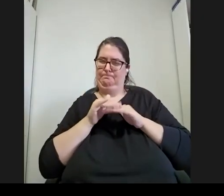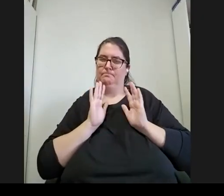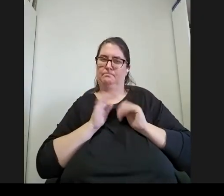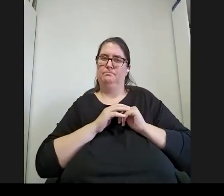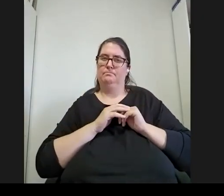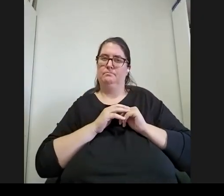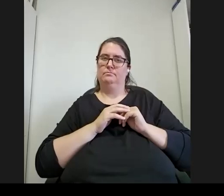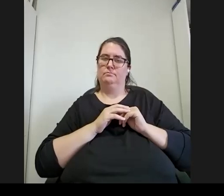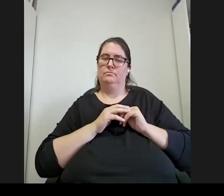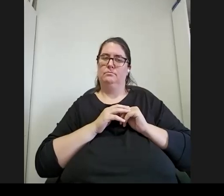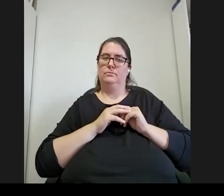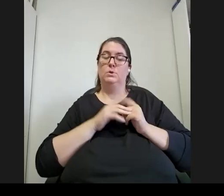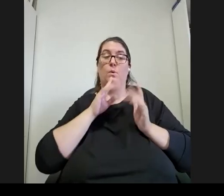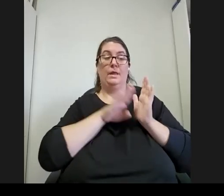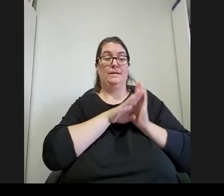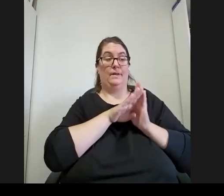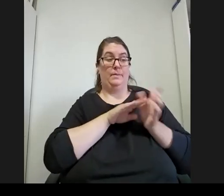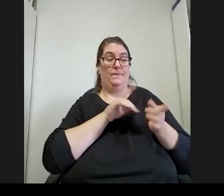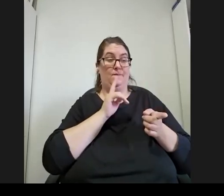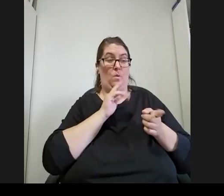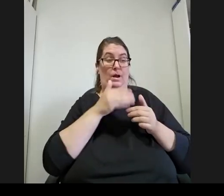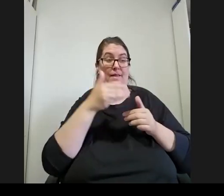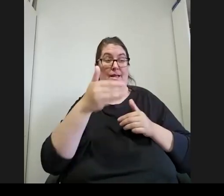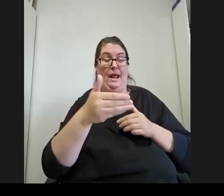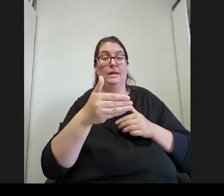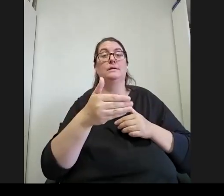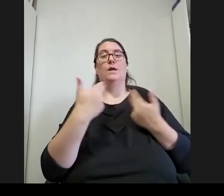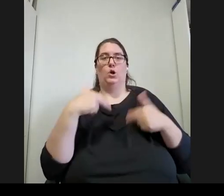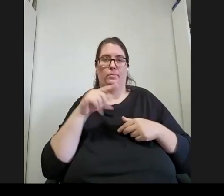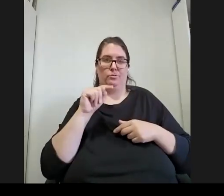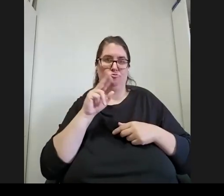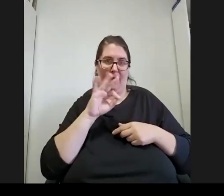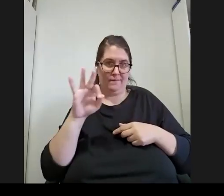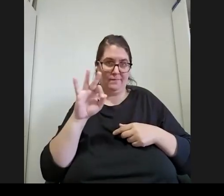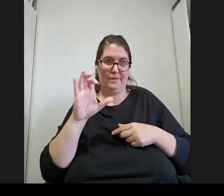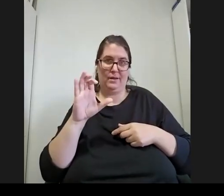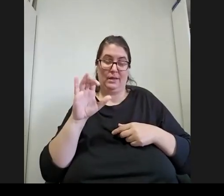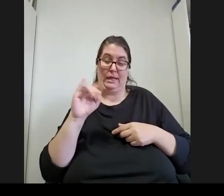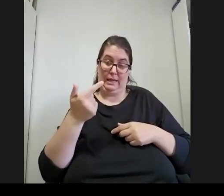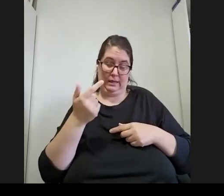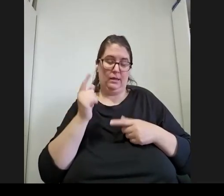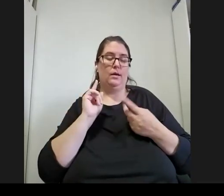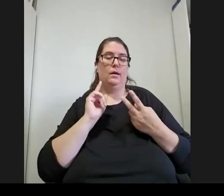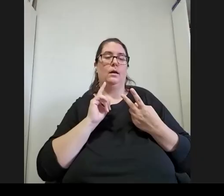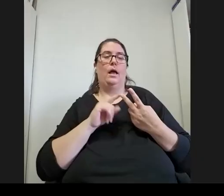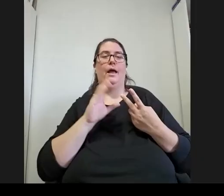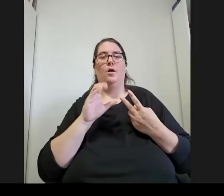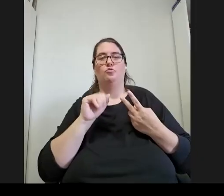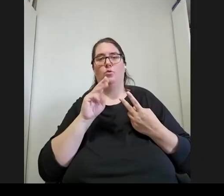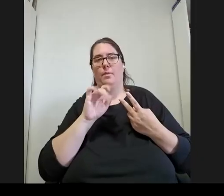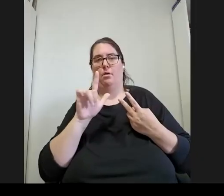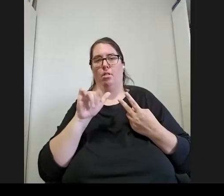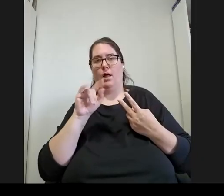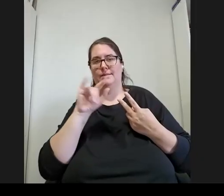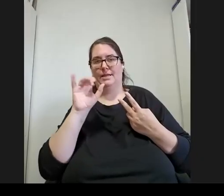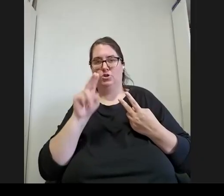developmental areas for the tool as our next steps, human trafficking is one of those areas, and the criminalization of survivors is